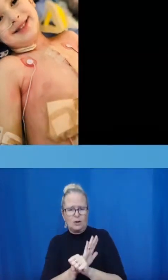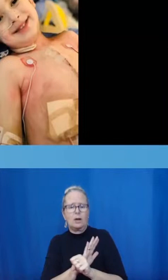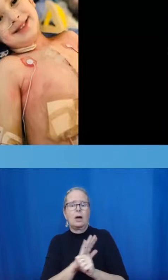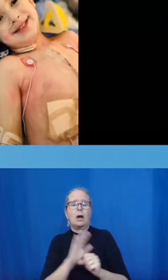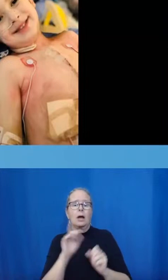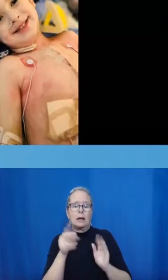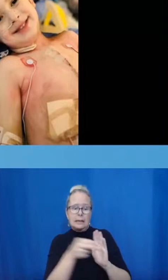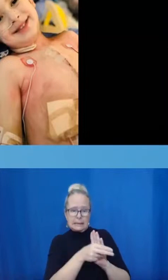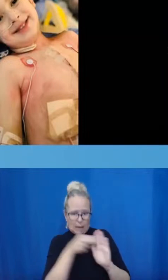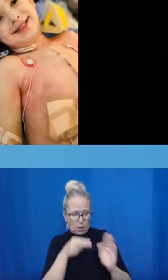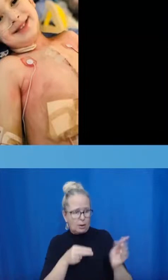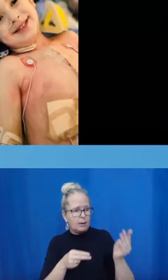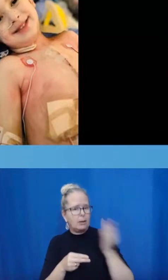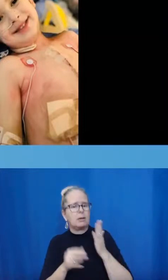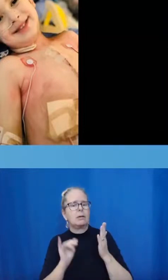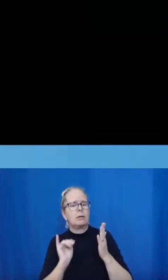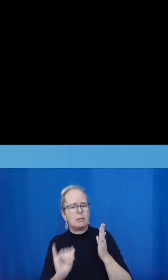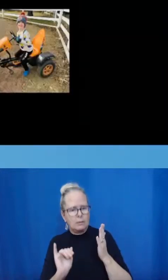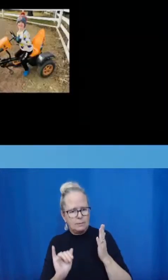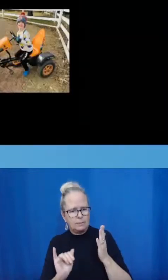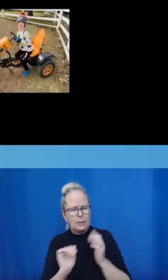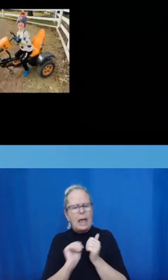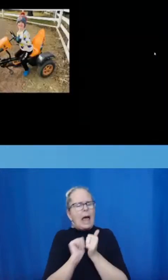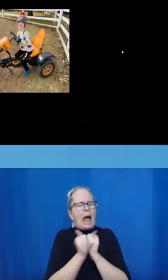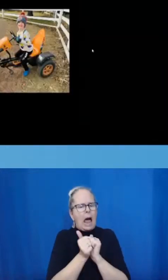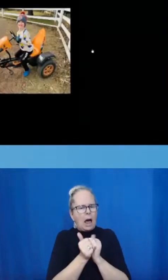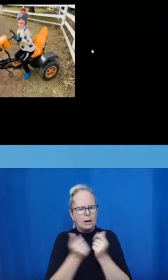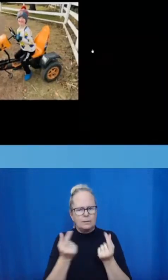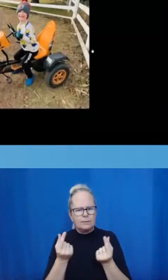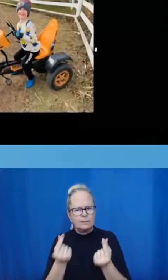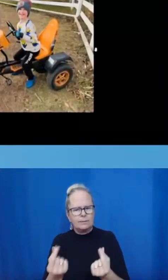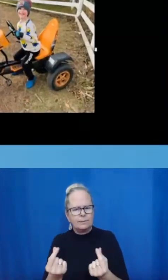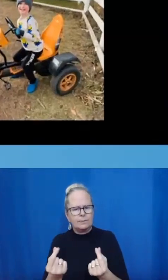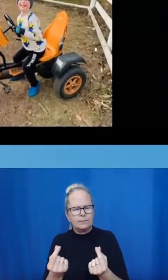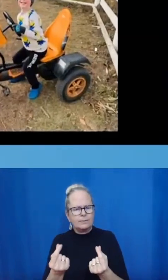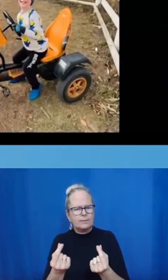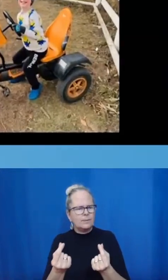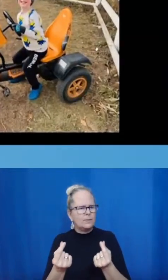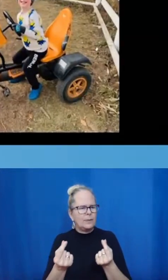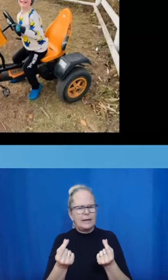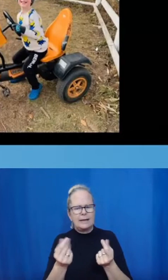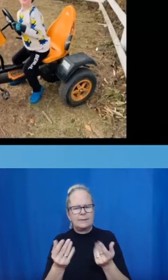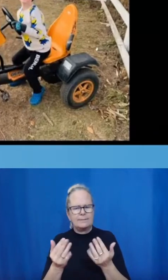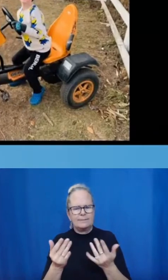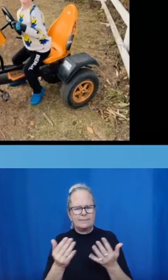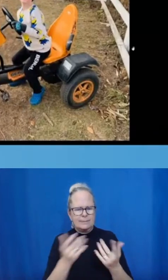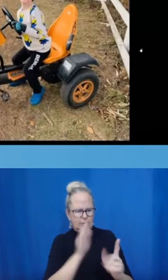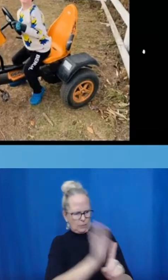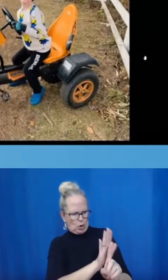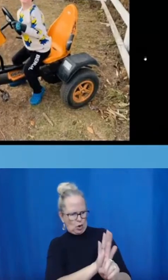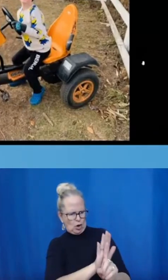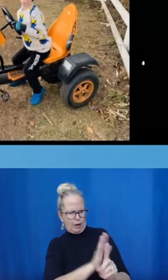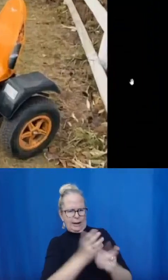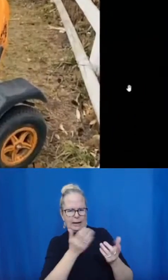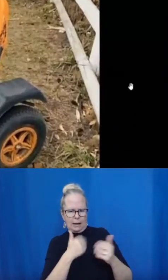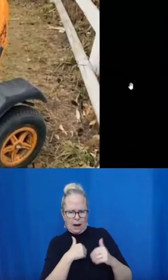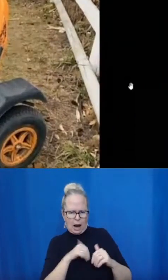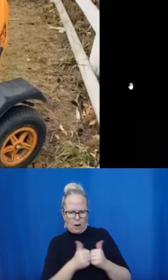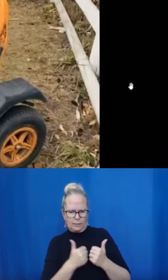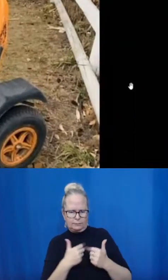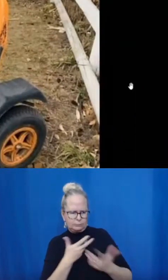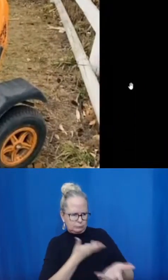safe. Things like being vaccinated. George, since he got his first heart before he was a year old, he was not able to receive his MMR